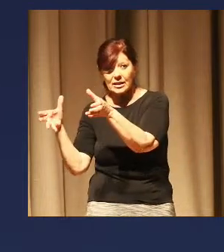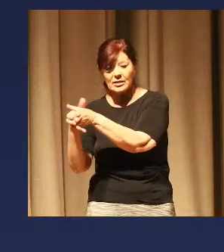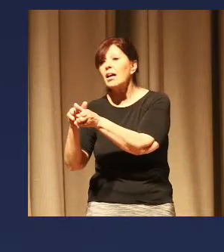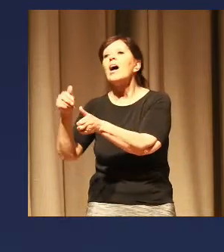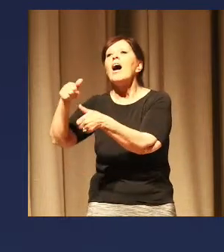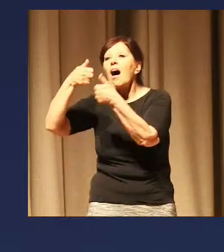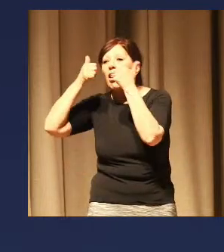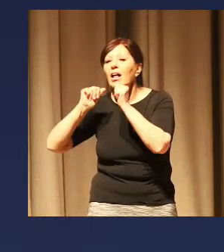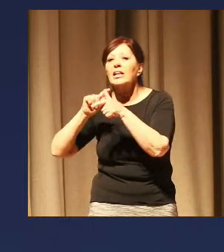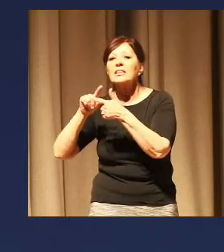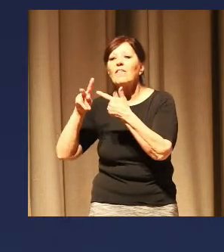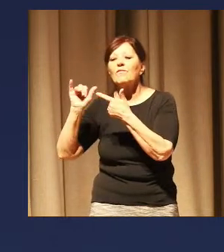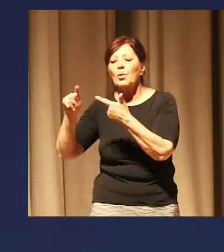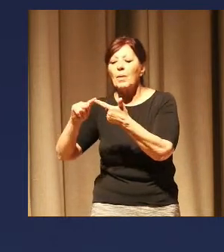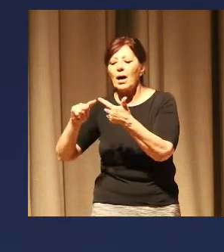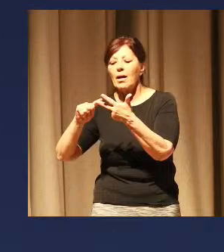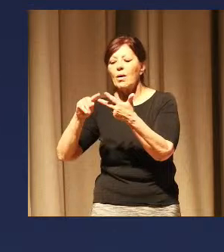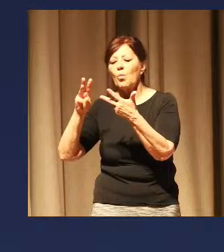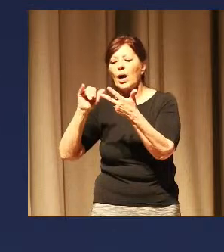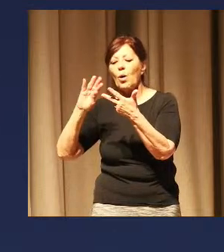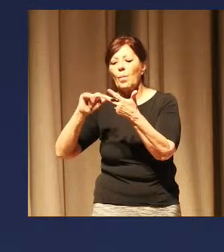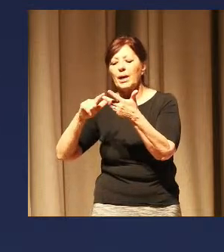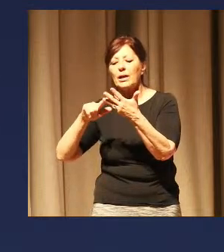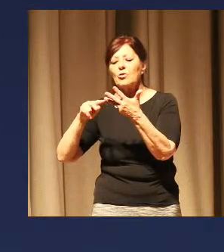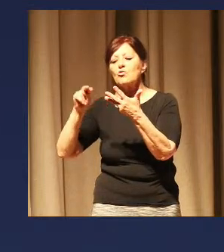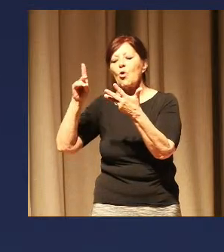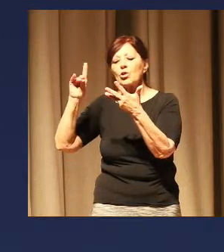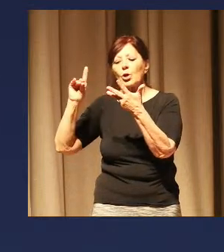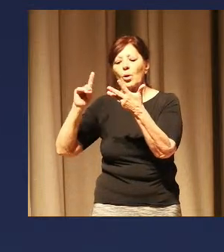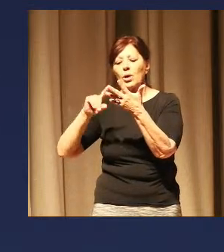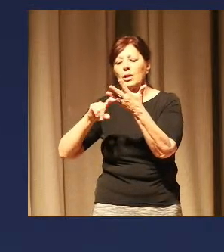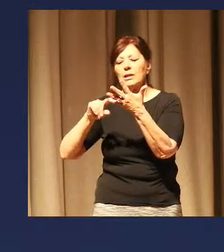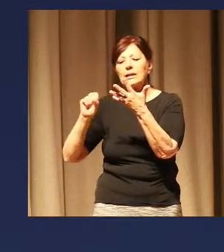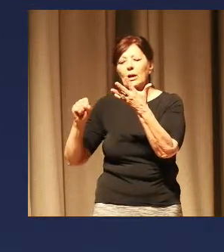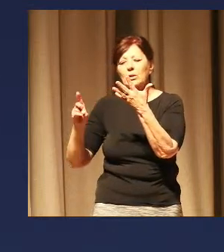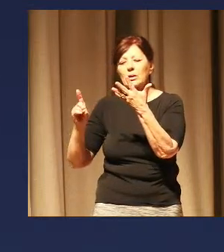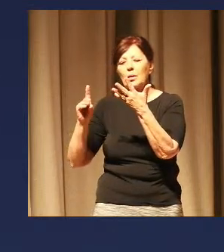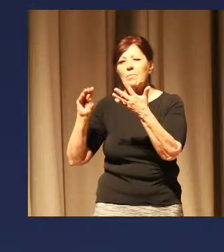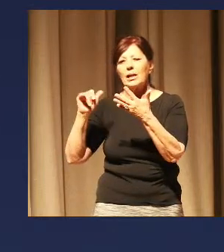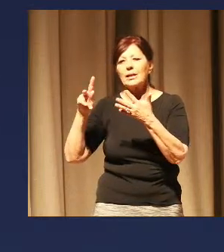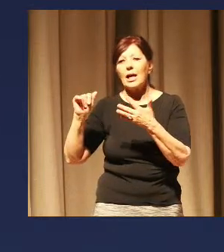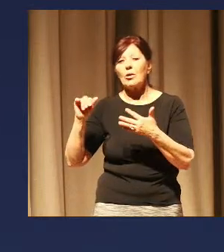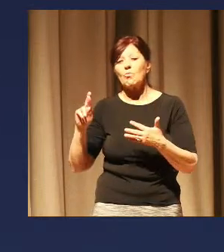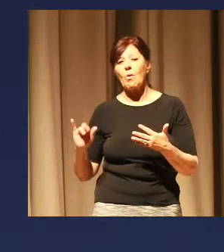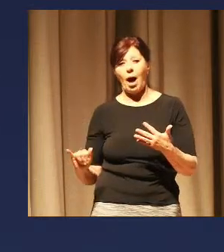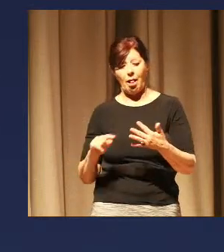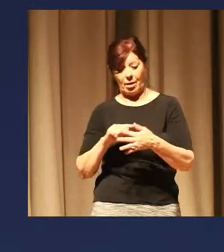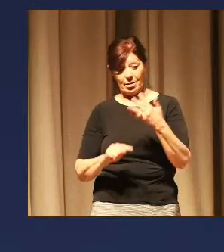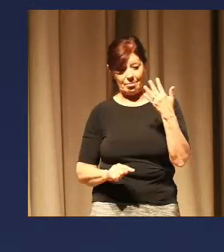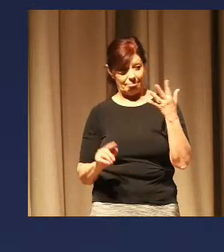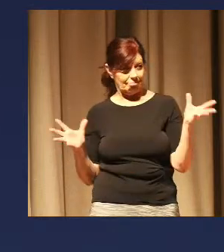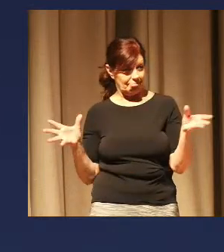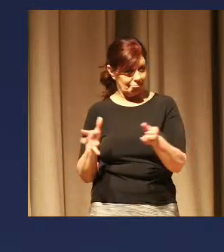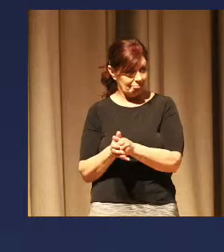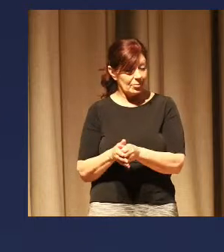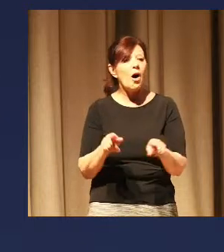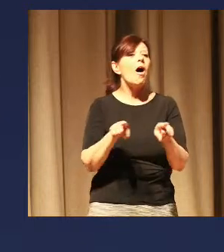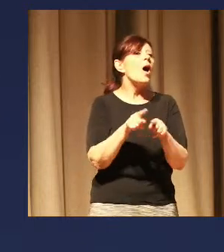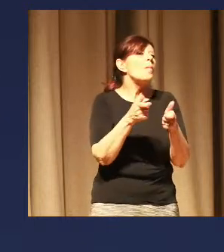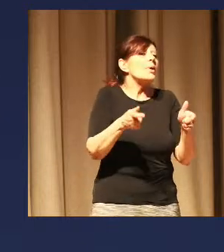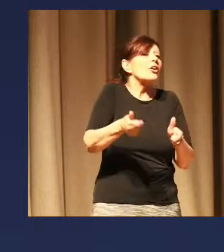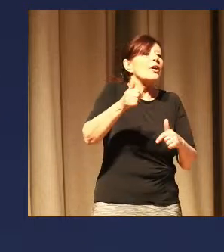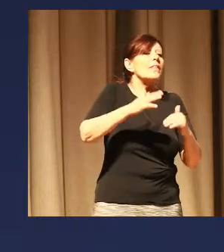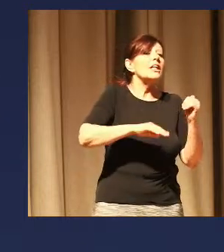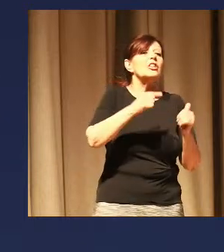Alaska, Vermont, Wyoming, North Dakota, South Dakota, Montana, and Rhode Island. It is also larger than